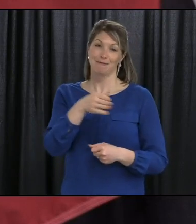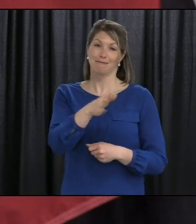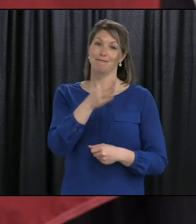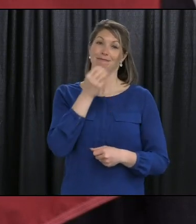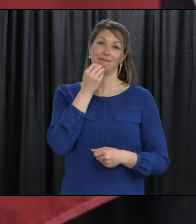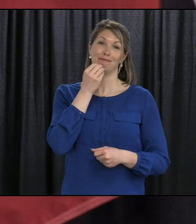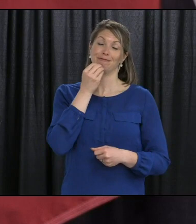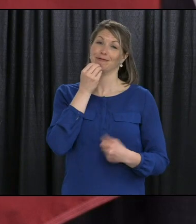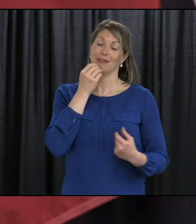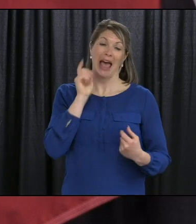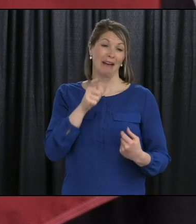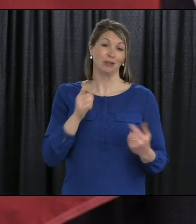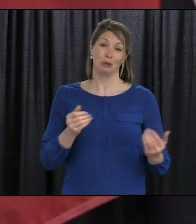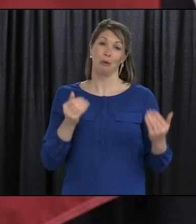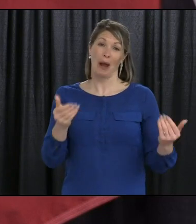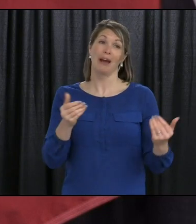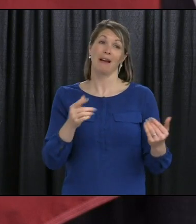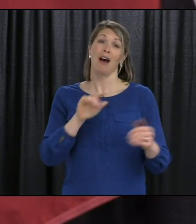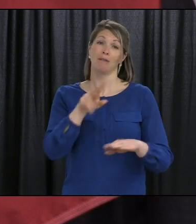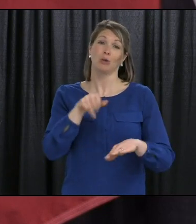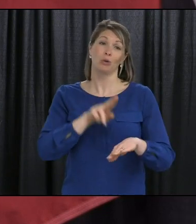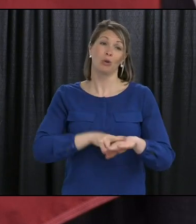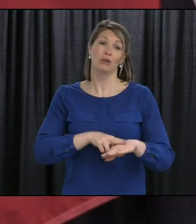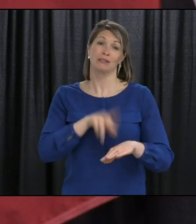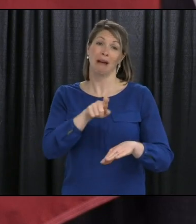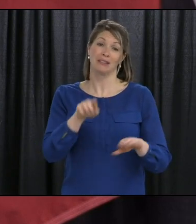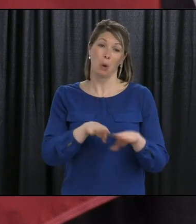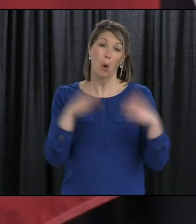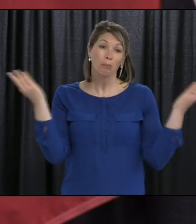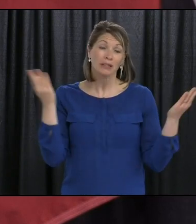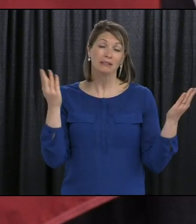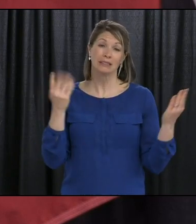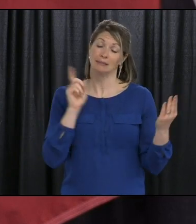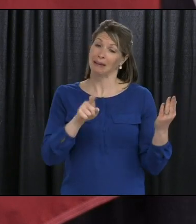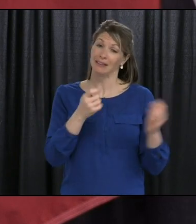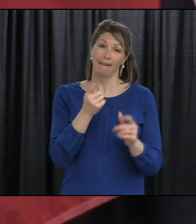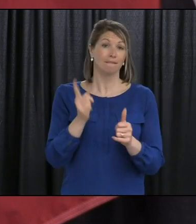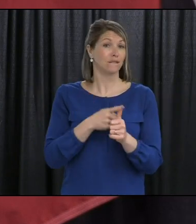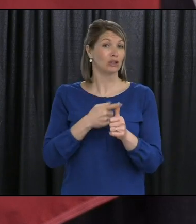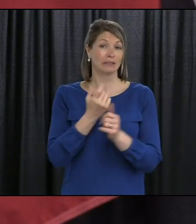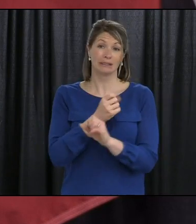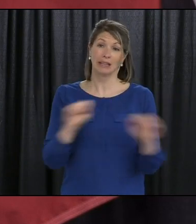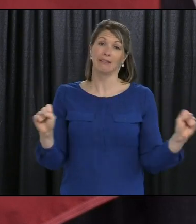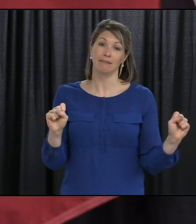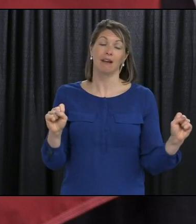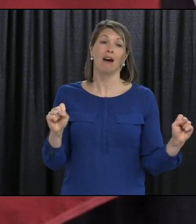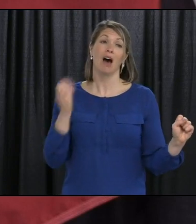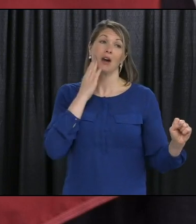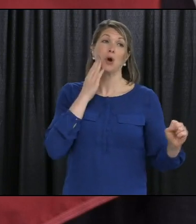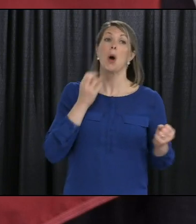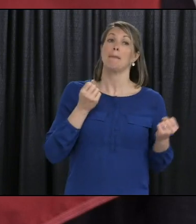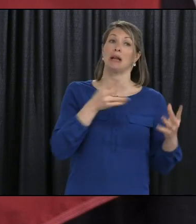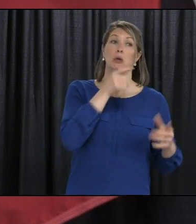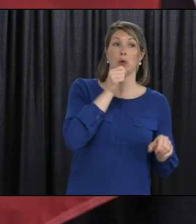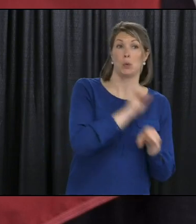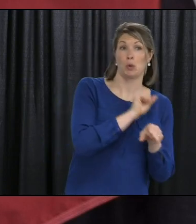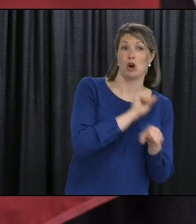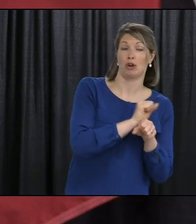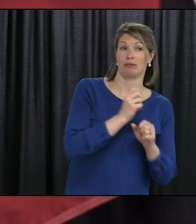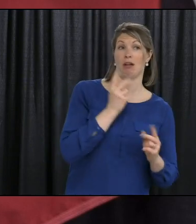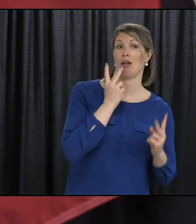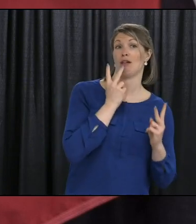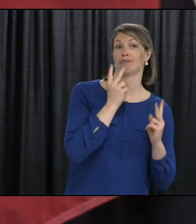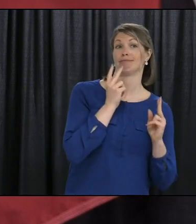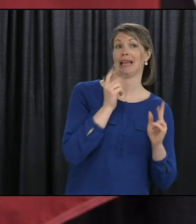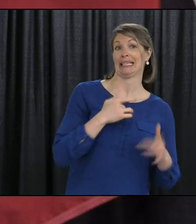and Labrador would have to be done in a safe manner. Many Newfoundlanders and Labradorians look forward to this. I know I do too. But